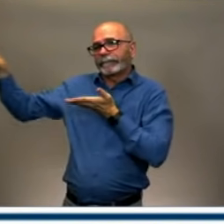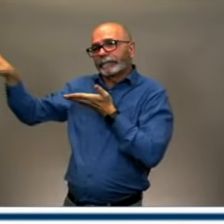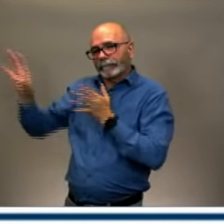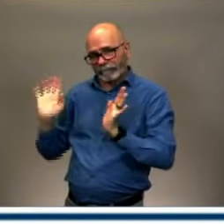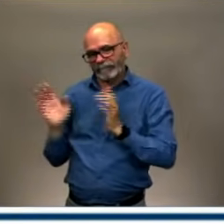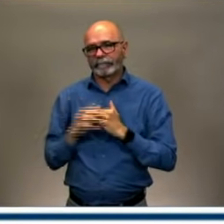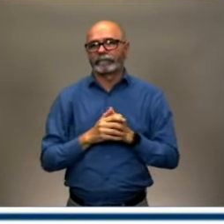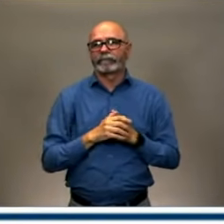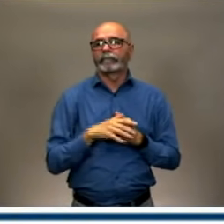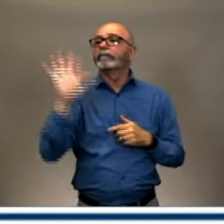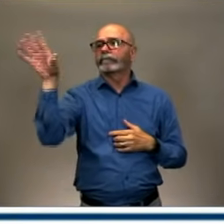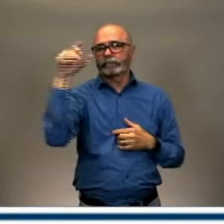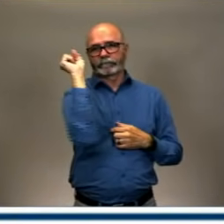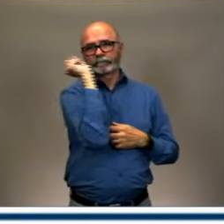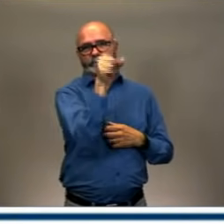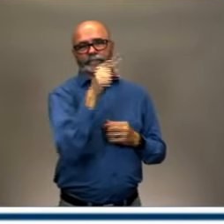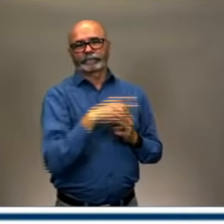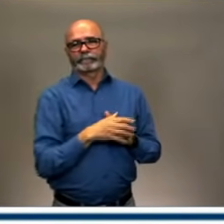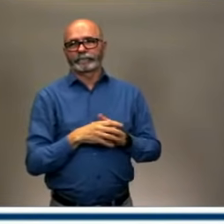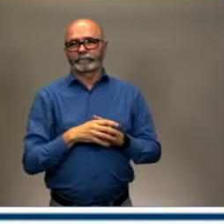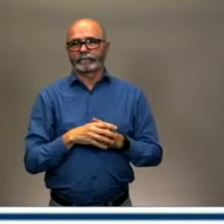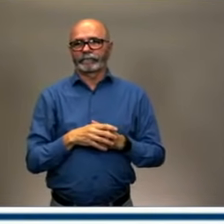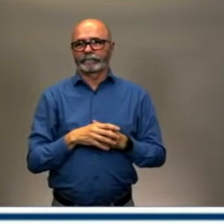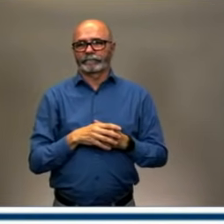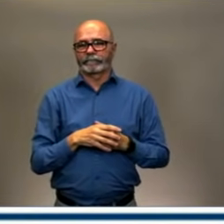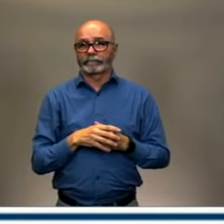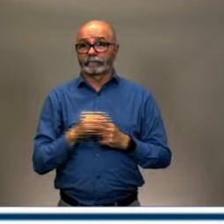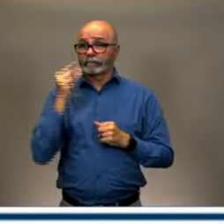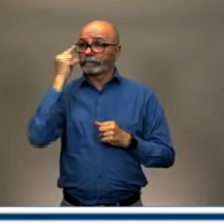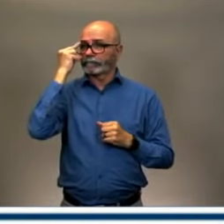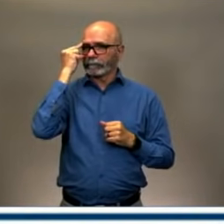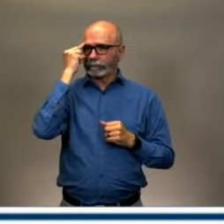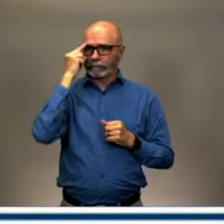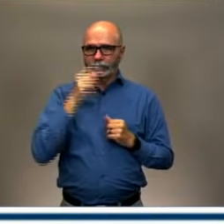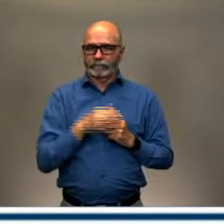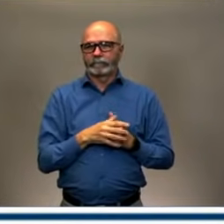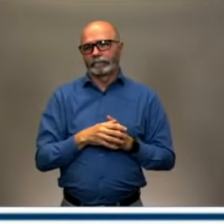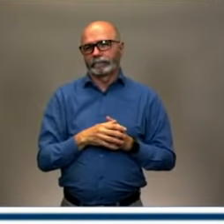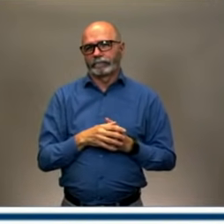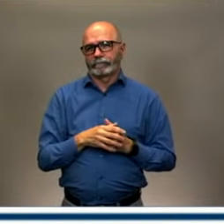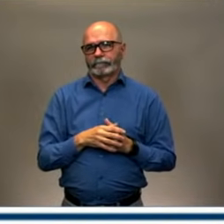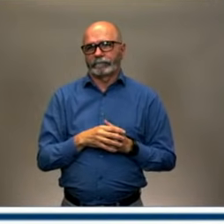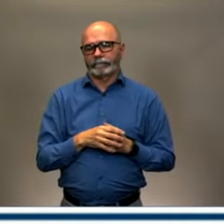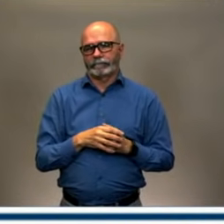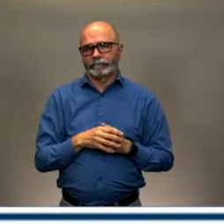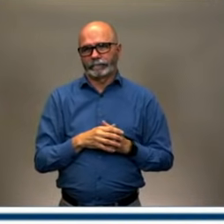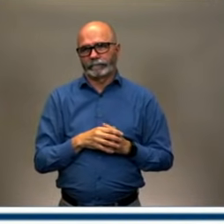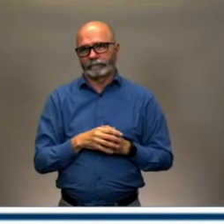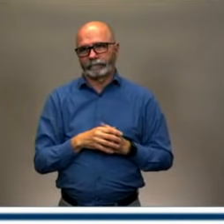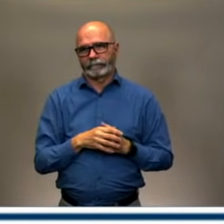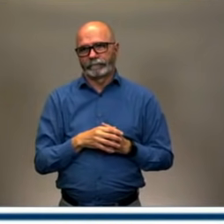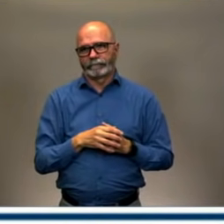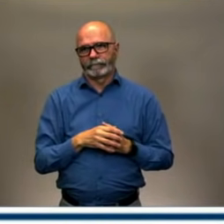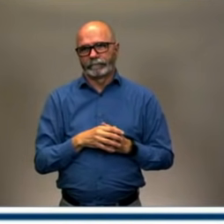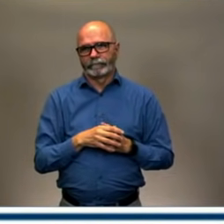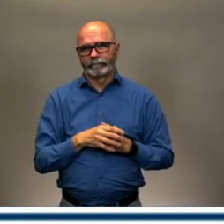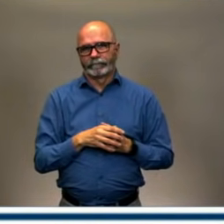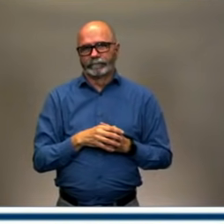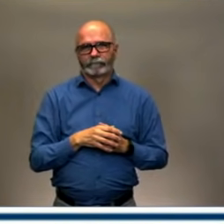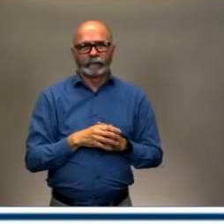And I also wanted to ask a little bit about when the public is going to receive information about how many vaccinations have taken